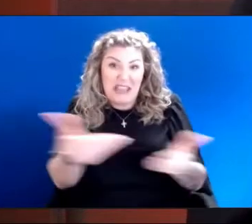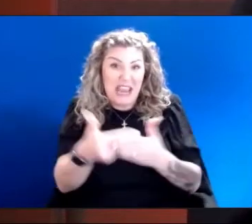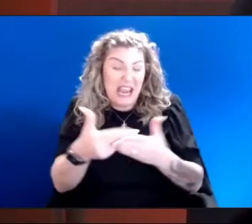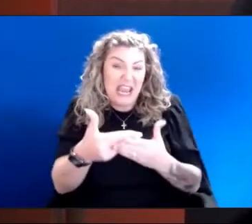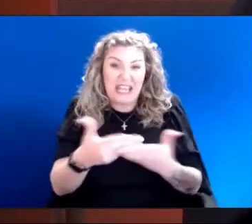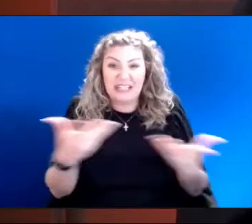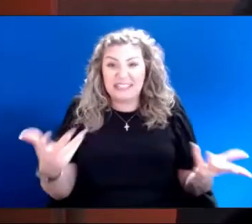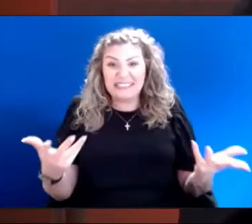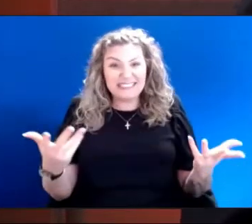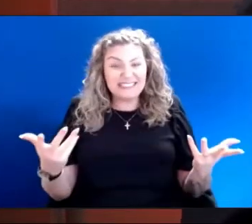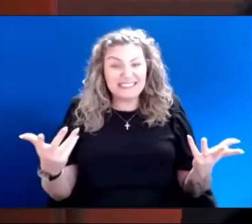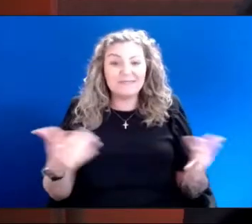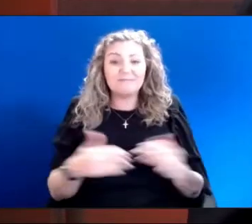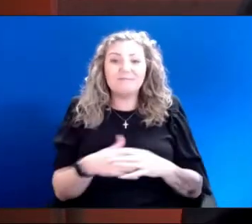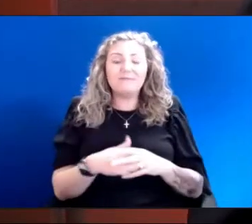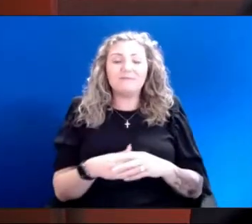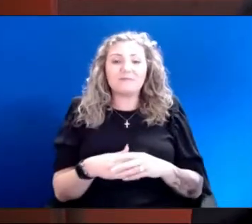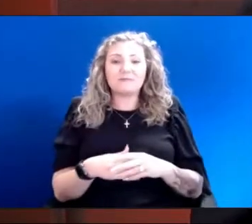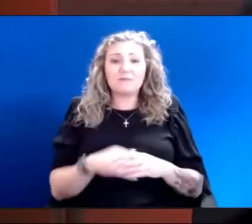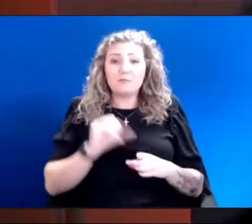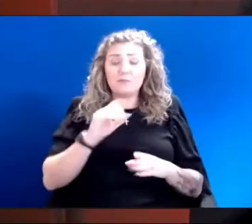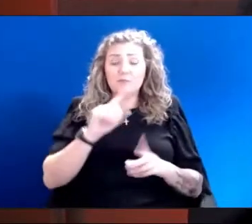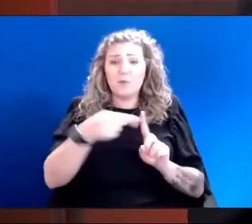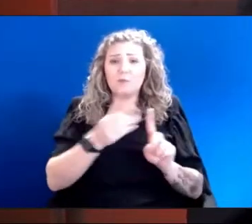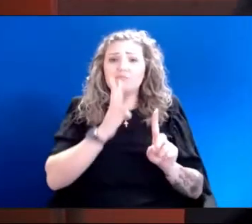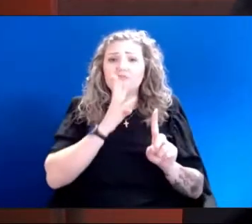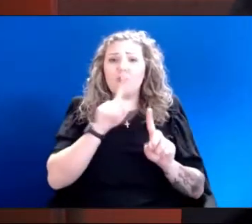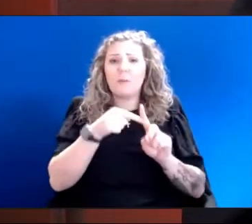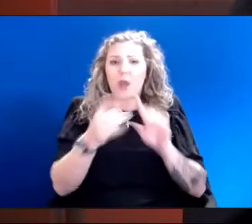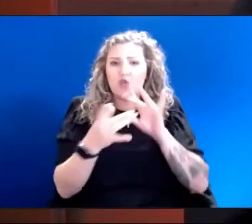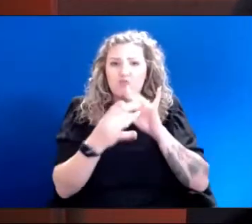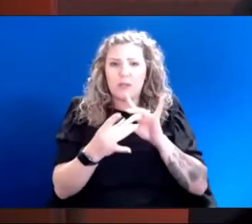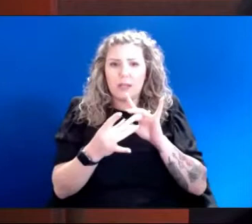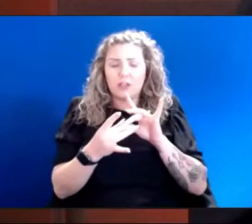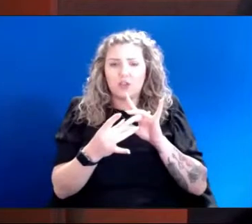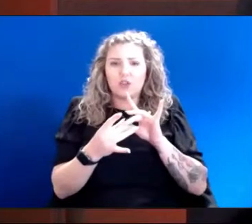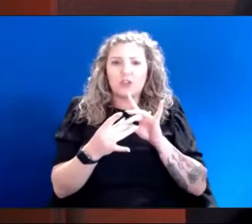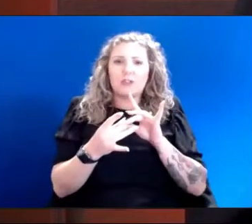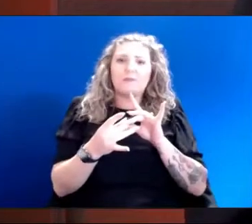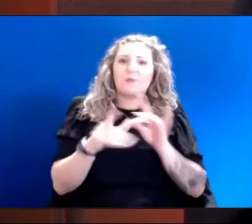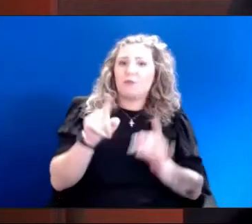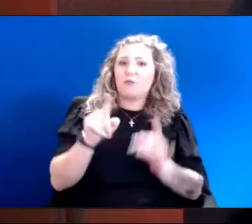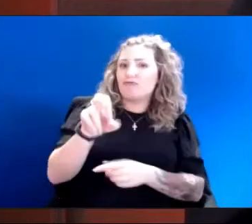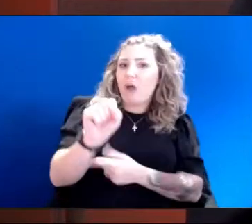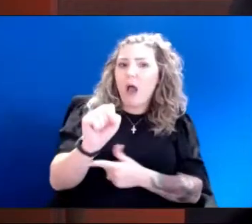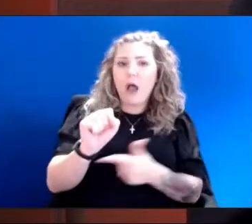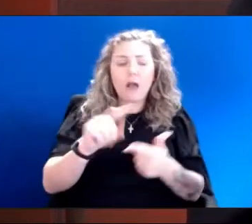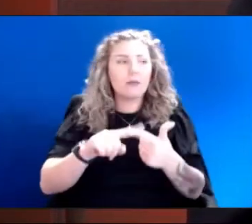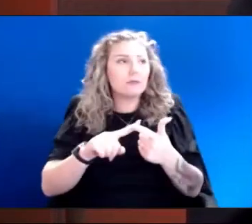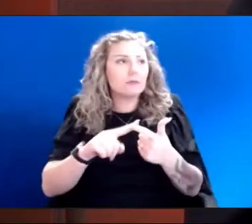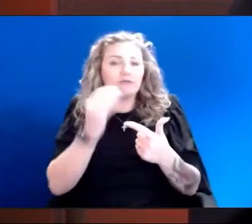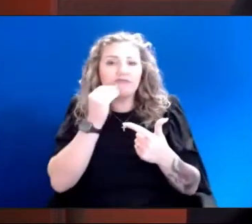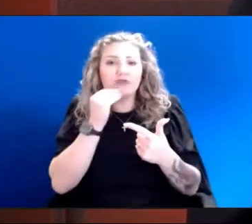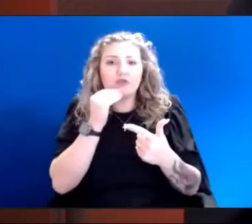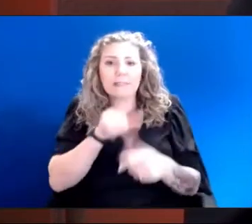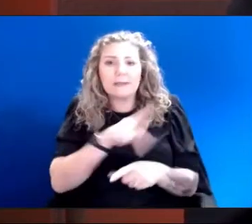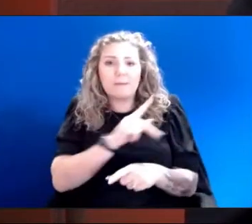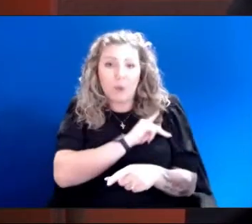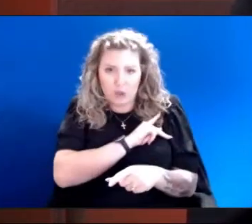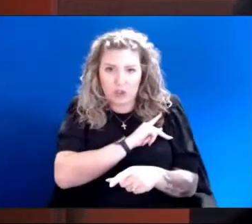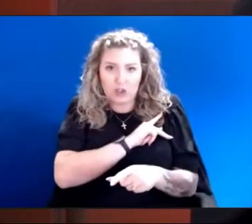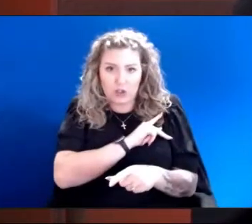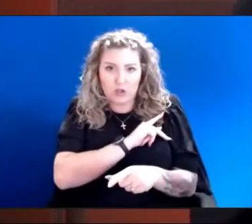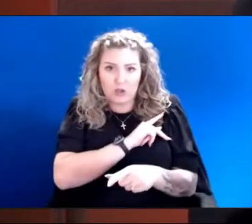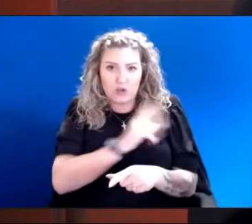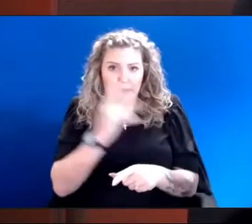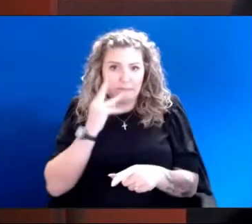I think, so when we talk about our relationship with substances or with food, it is a very personal journey and it's a personal situation.